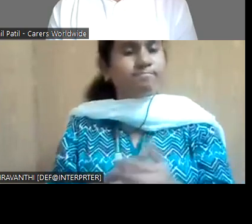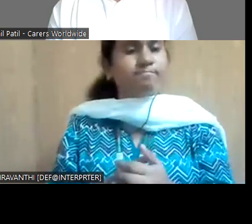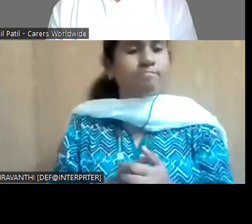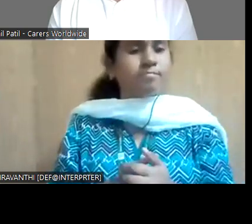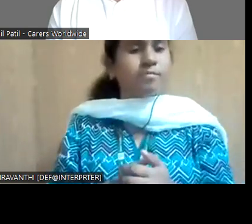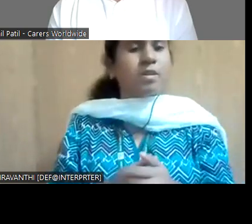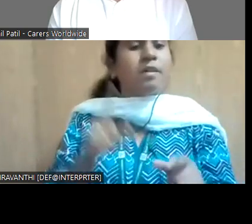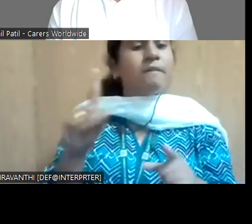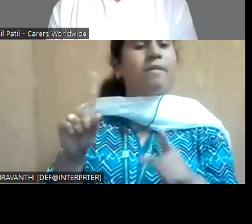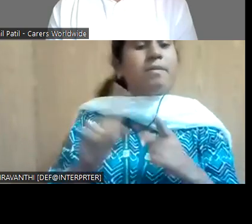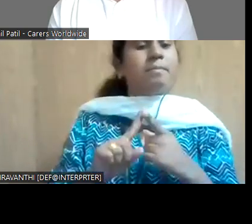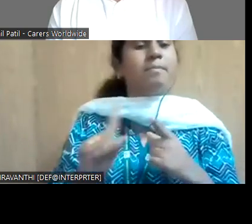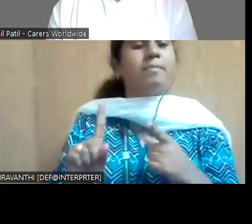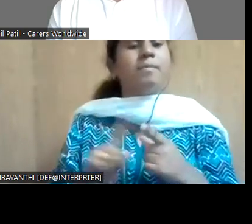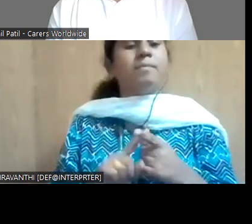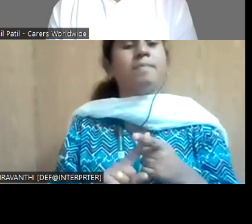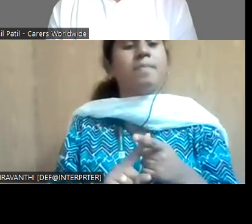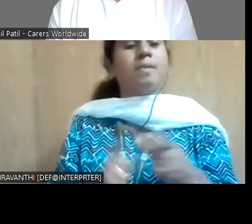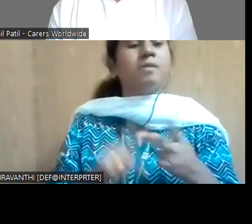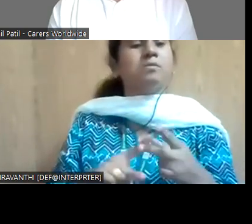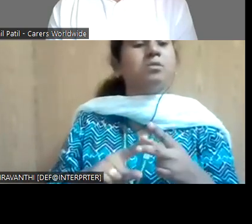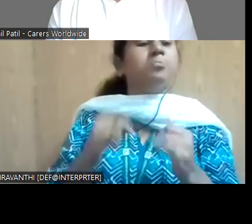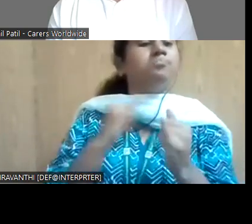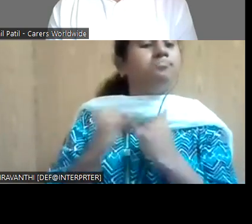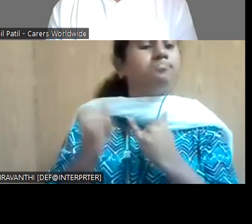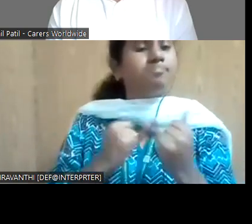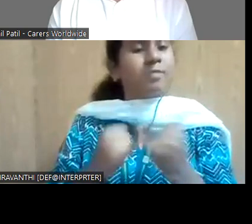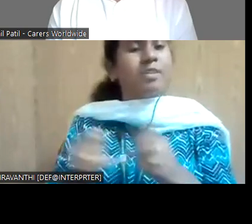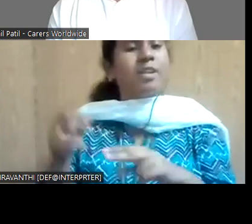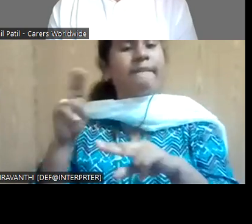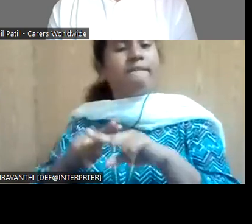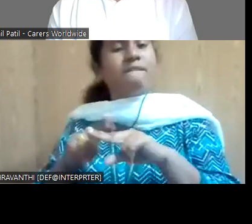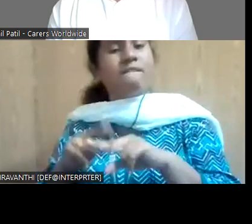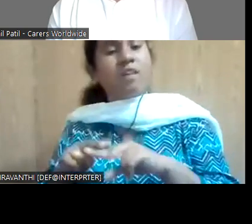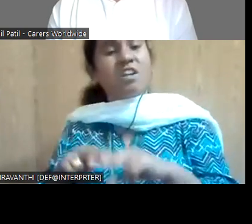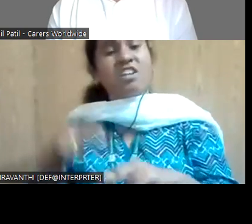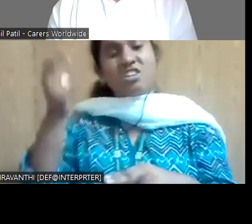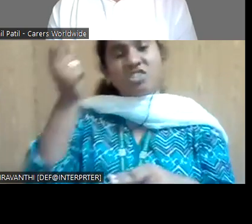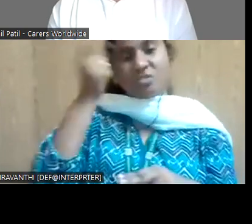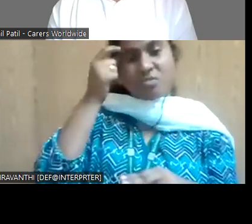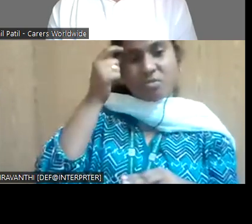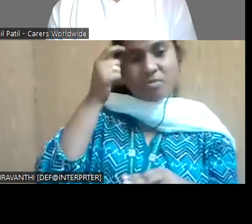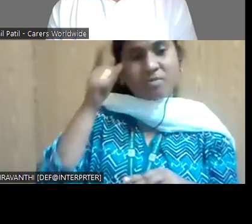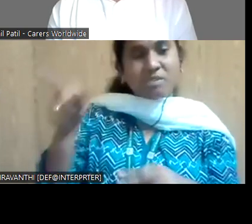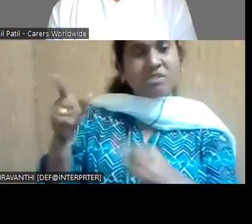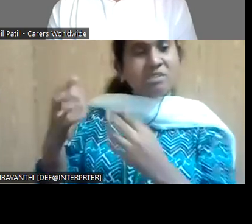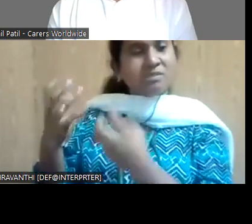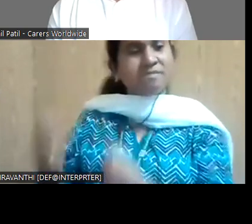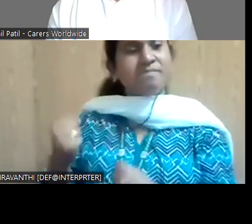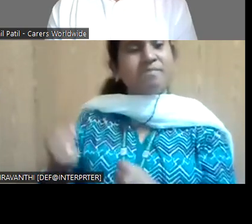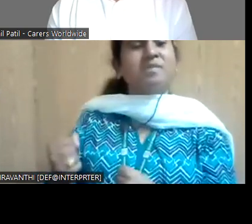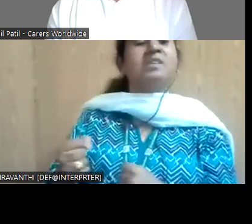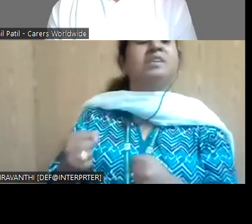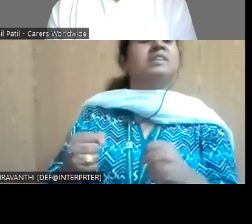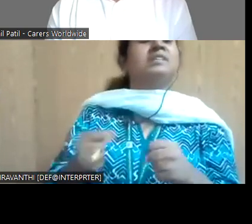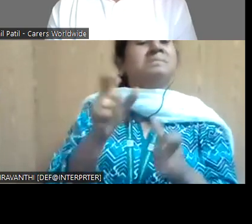one part of it. The other part of the story is that there is increasing financial burden day after day with the needs that the person with disability